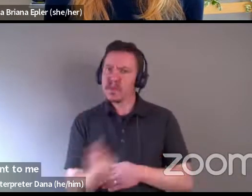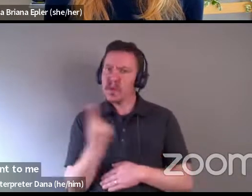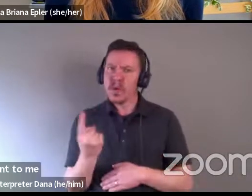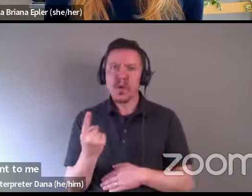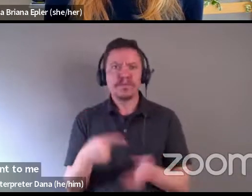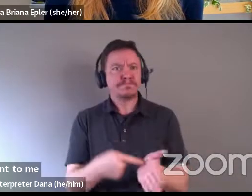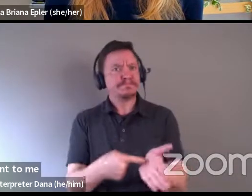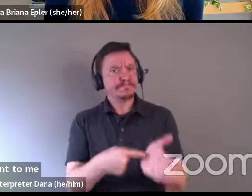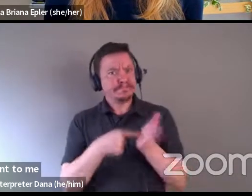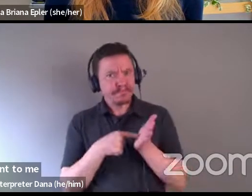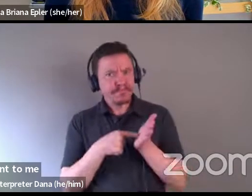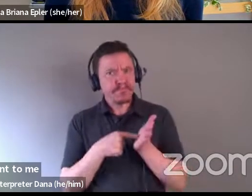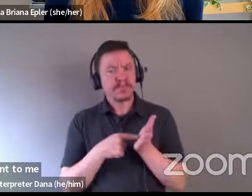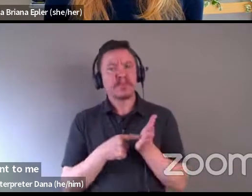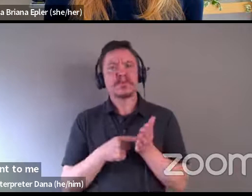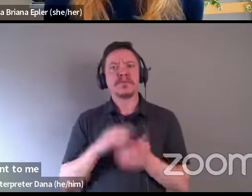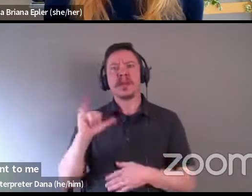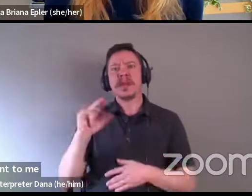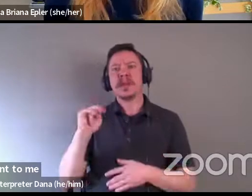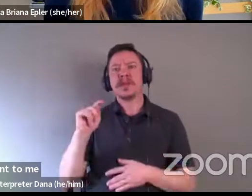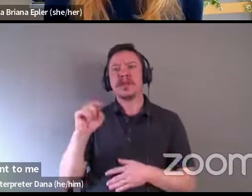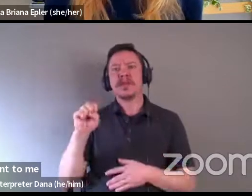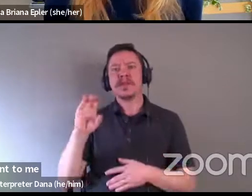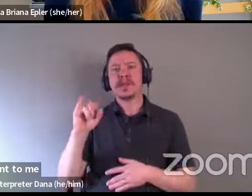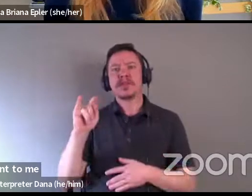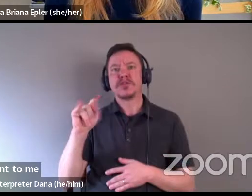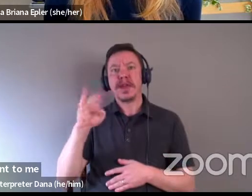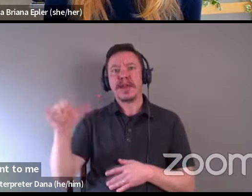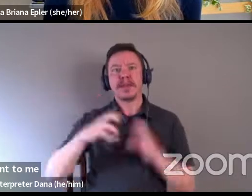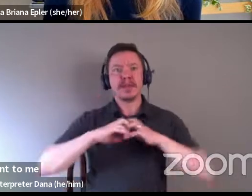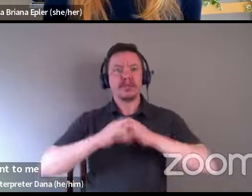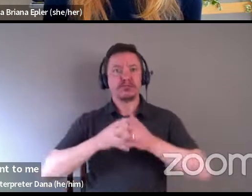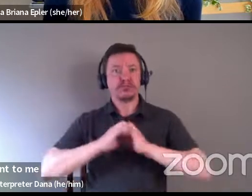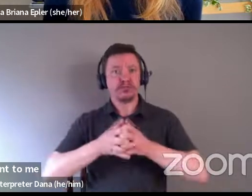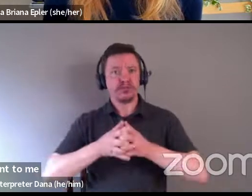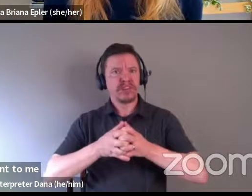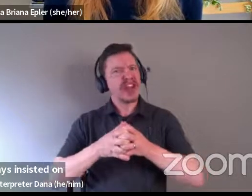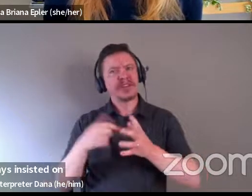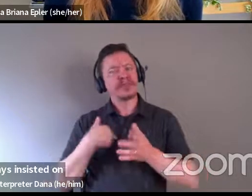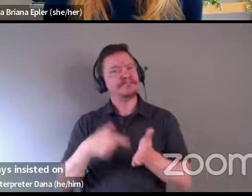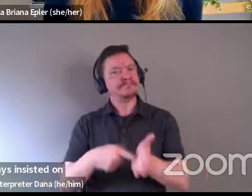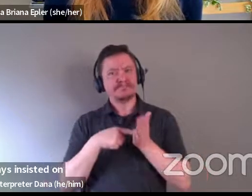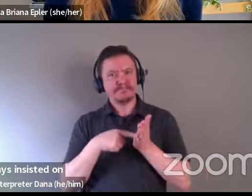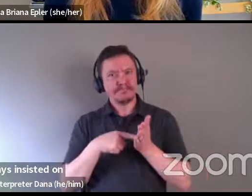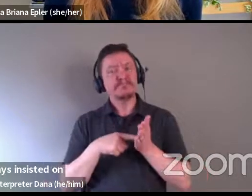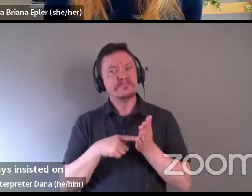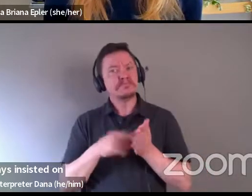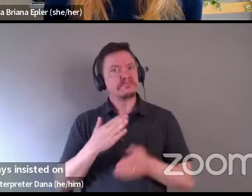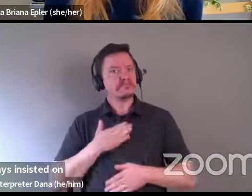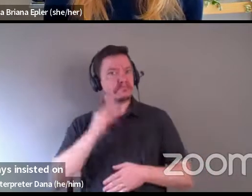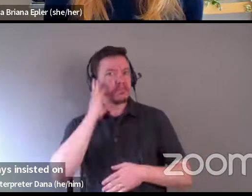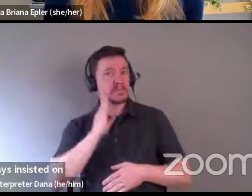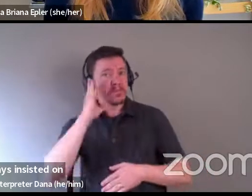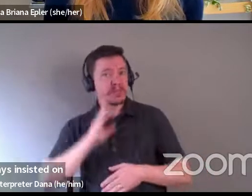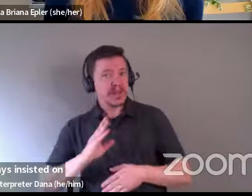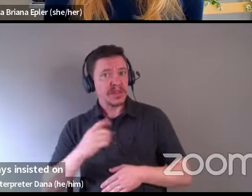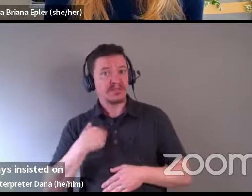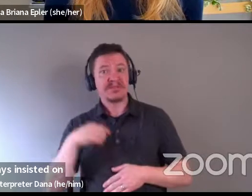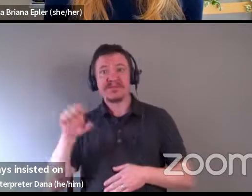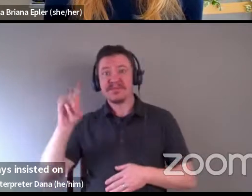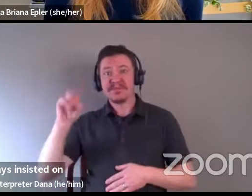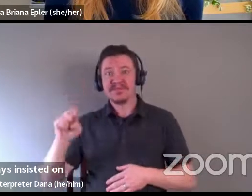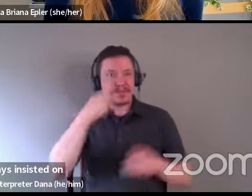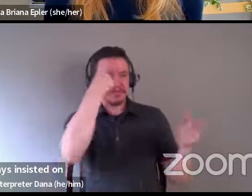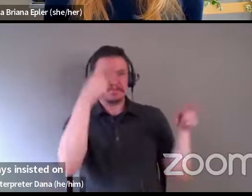on intersectionality, because that's where I come from. As Adi said, I wear so many